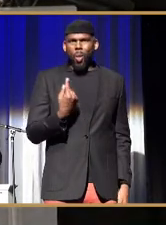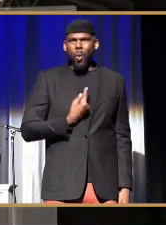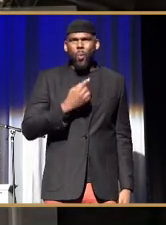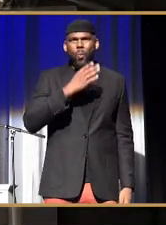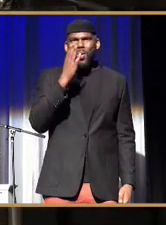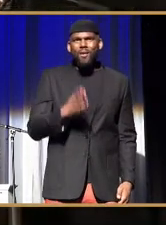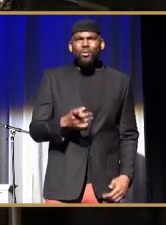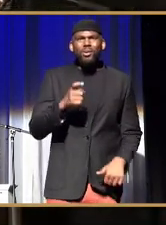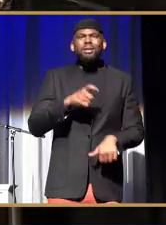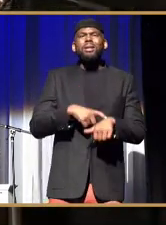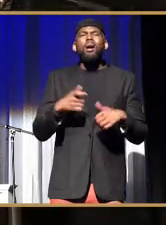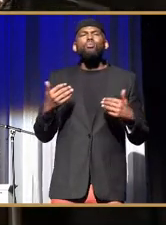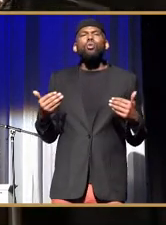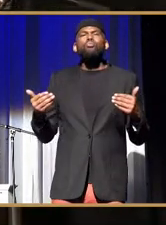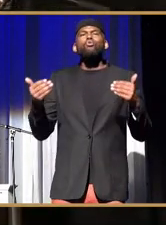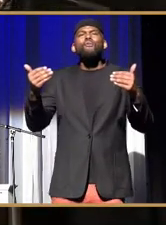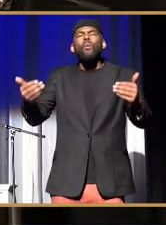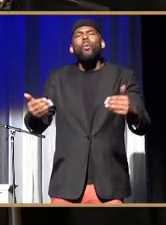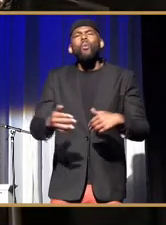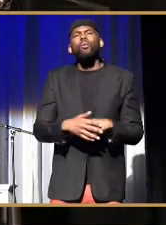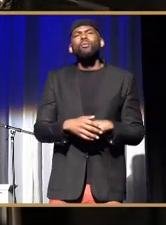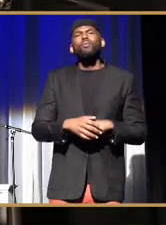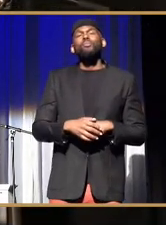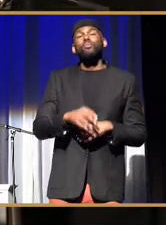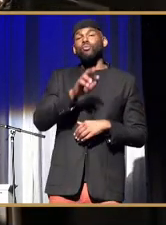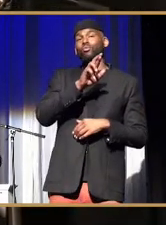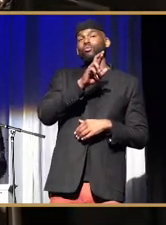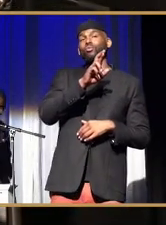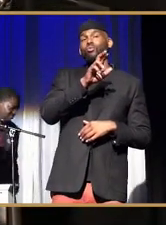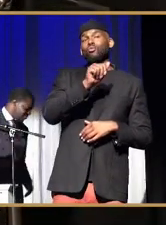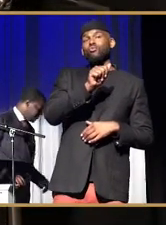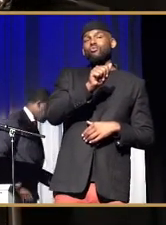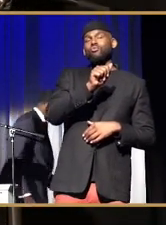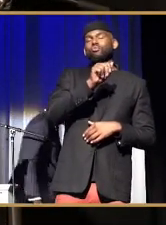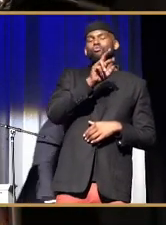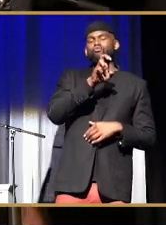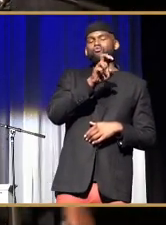time to move from Renaissance to revolution.